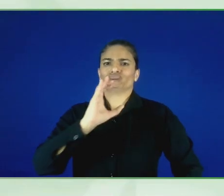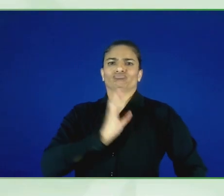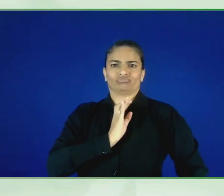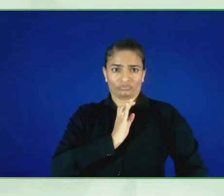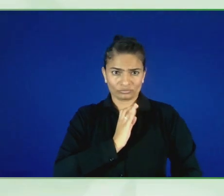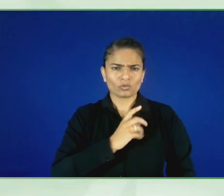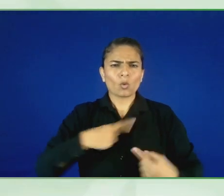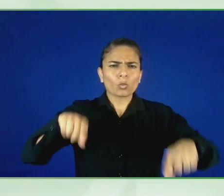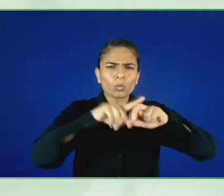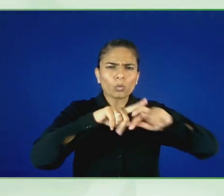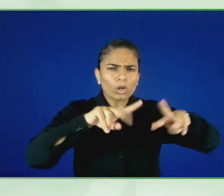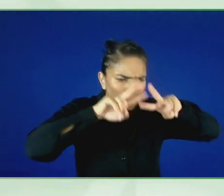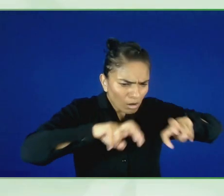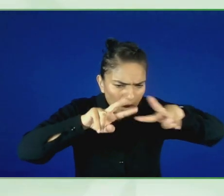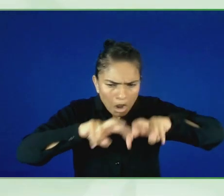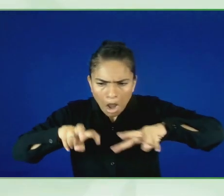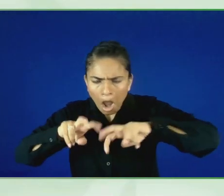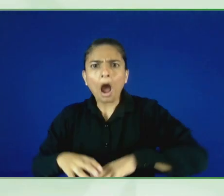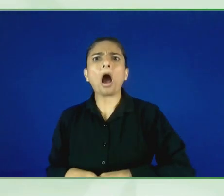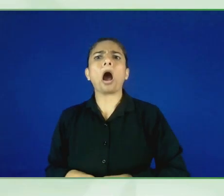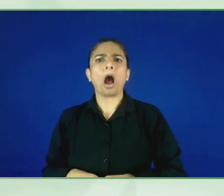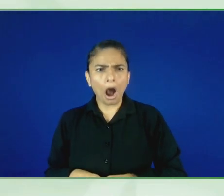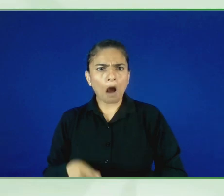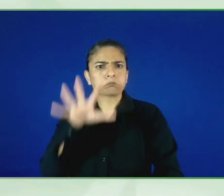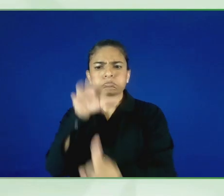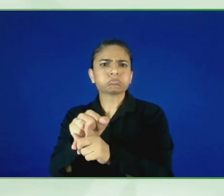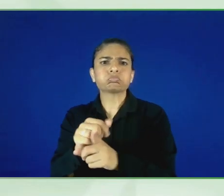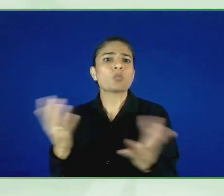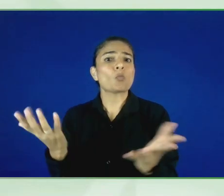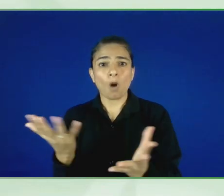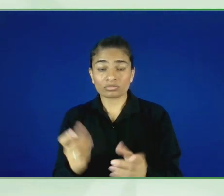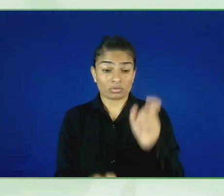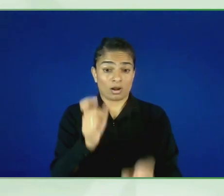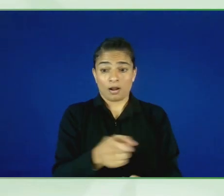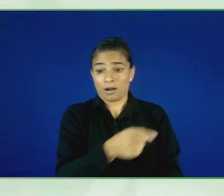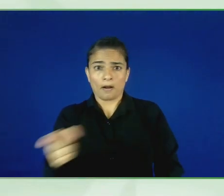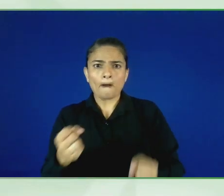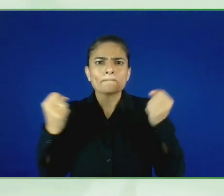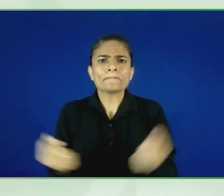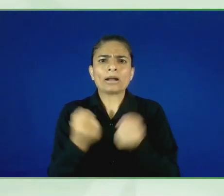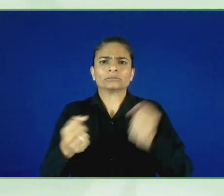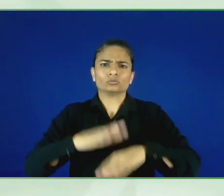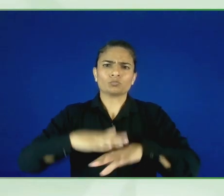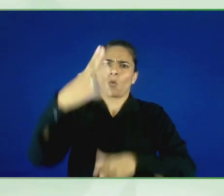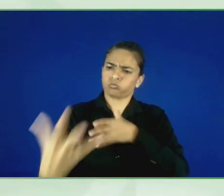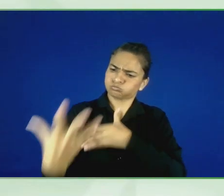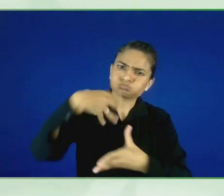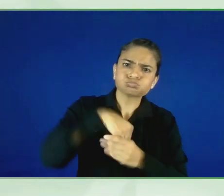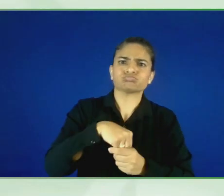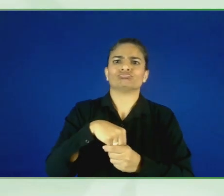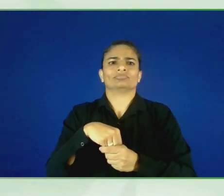into creating more inclusive practices and outcomes for their companies overall, but also for their employees and customers